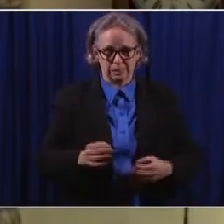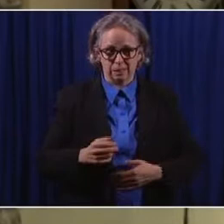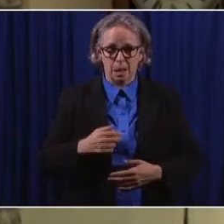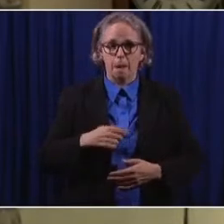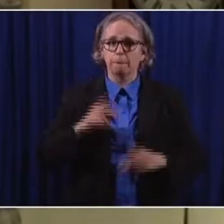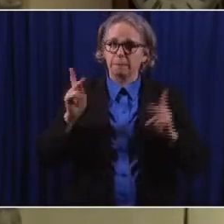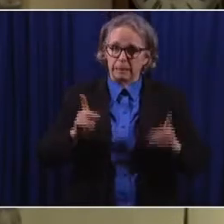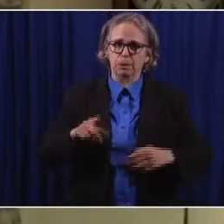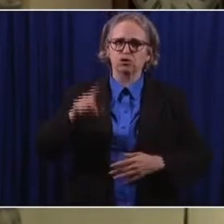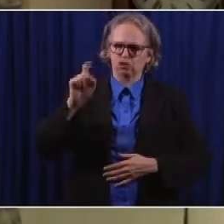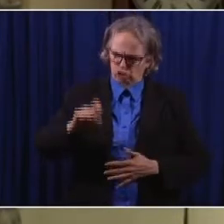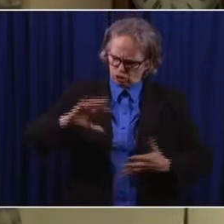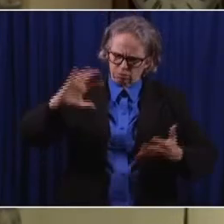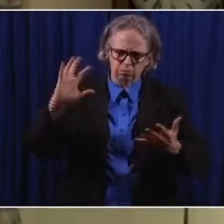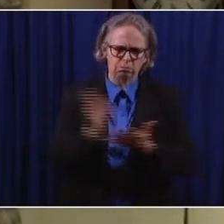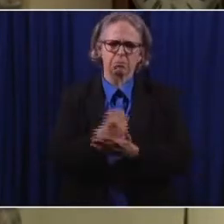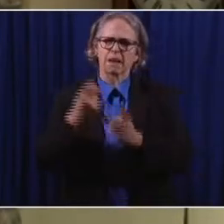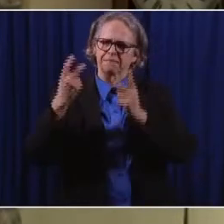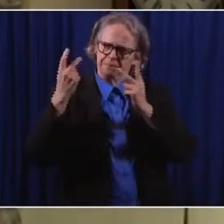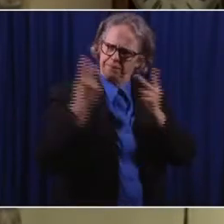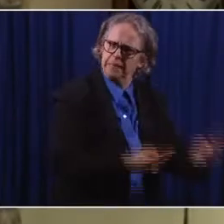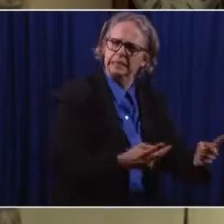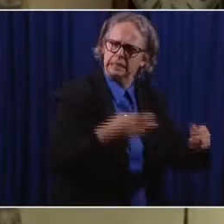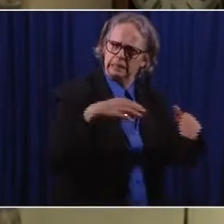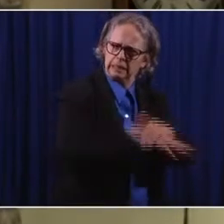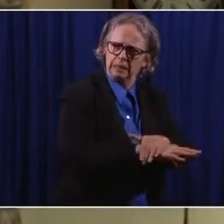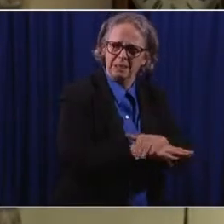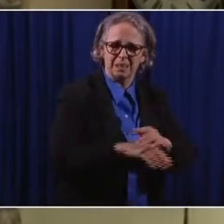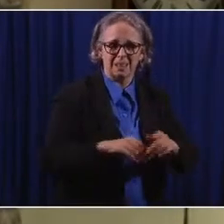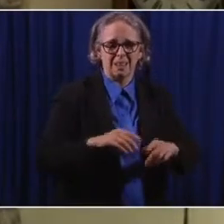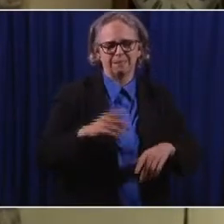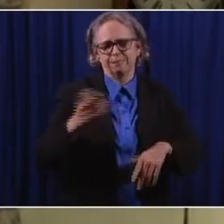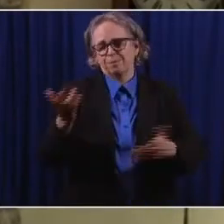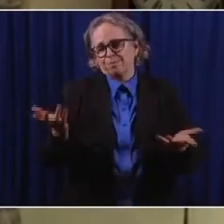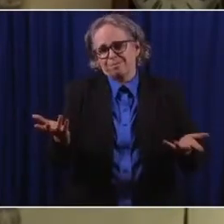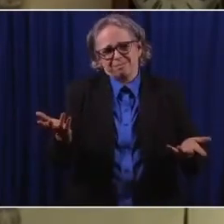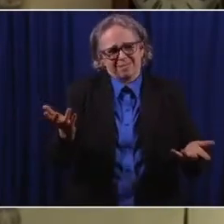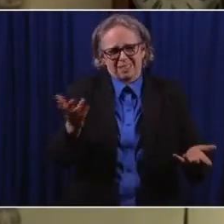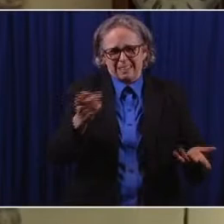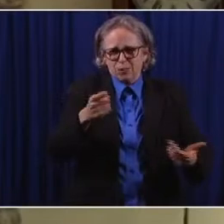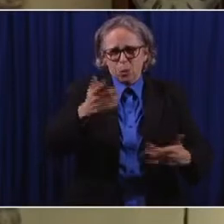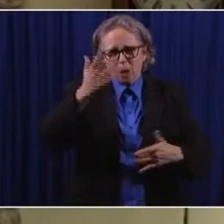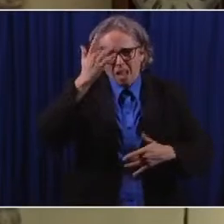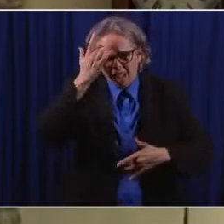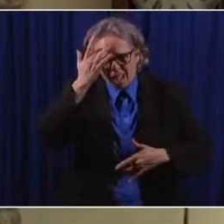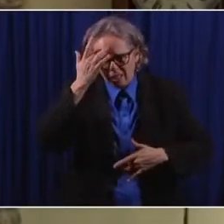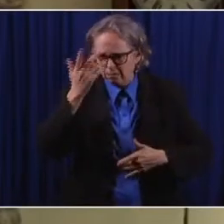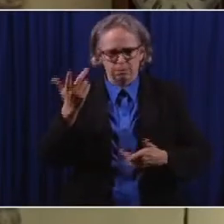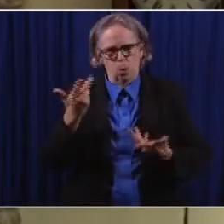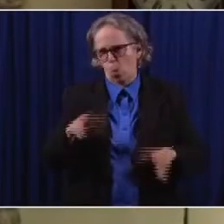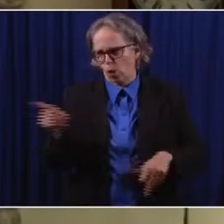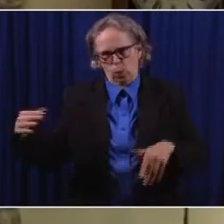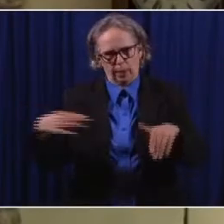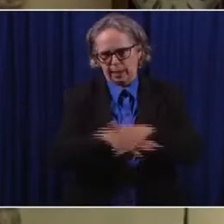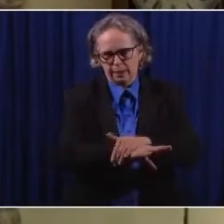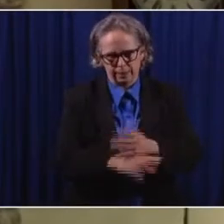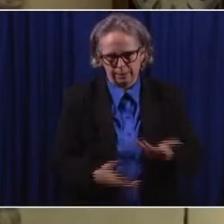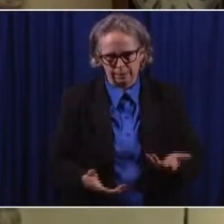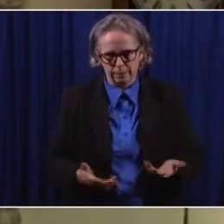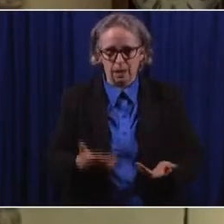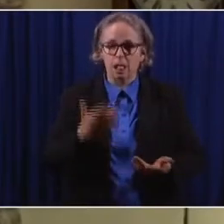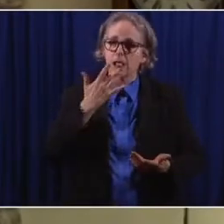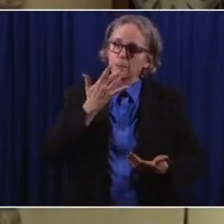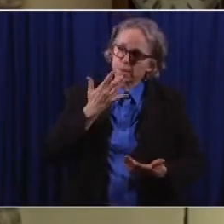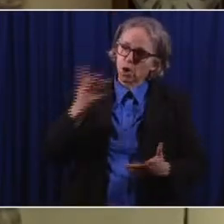there, visiting who's sick. We want them doing it outside. We want them to wear a mask. So those